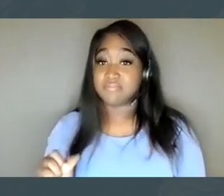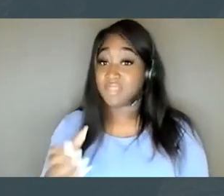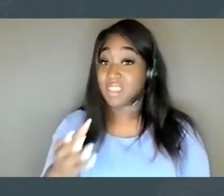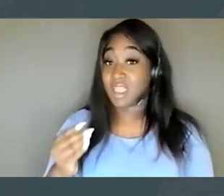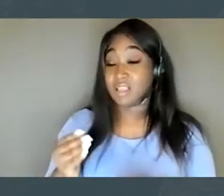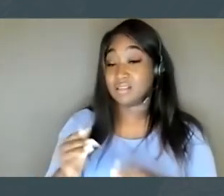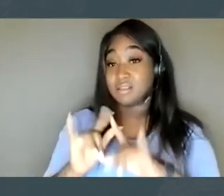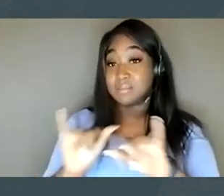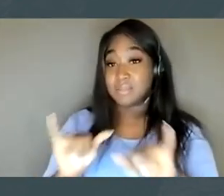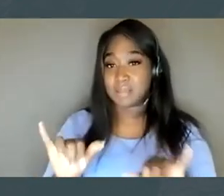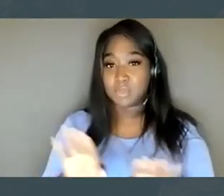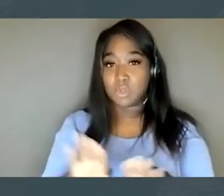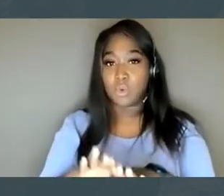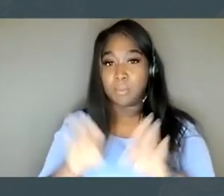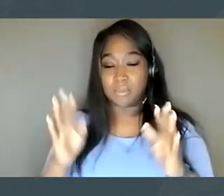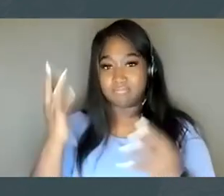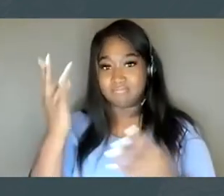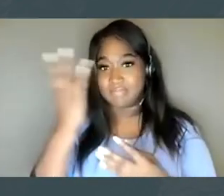earlier,